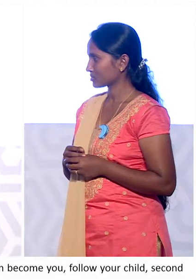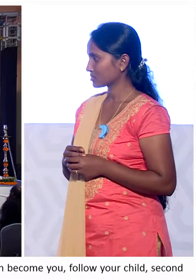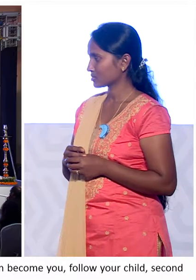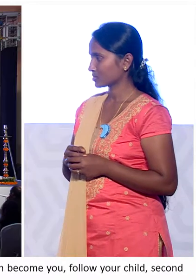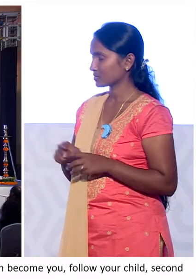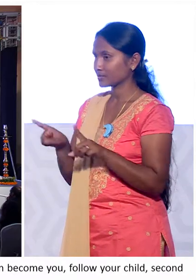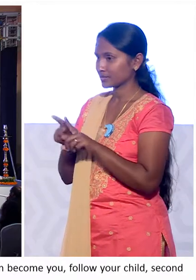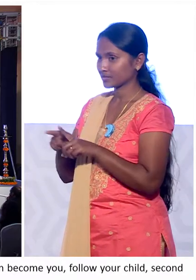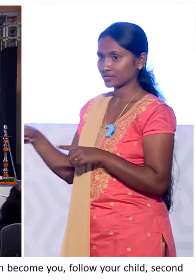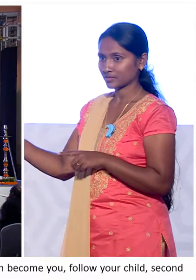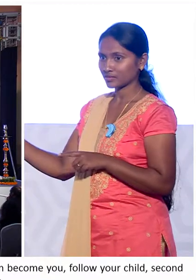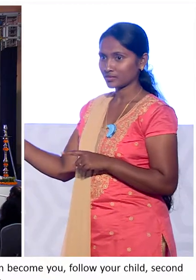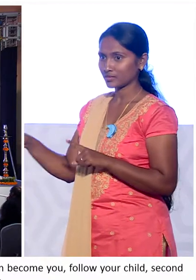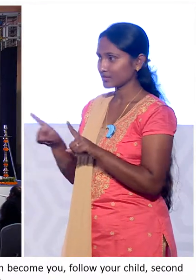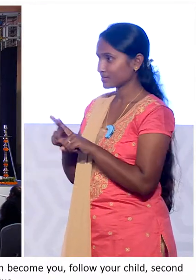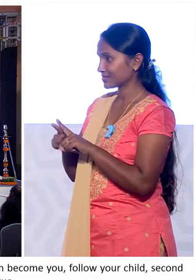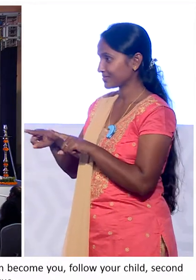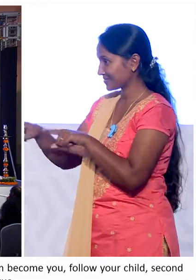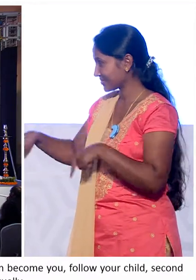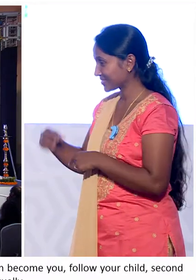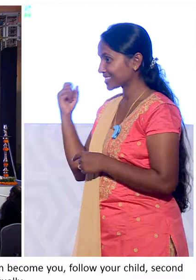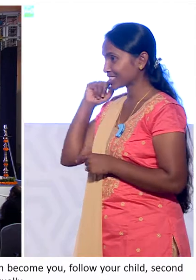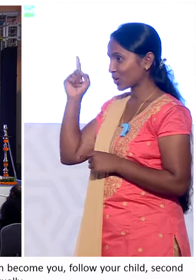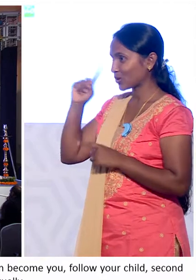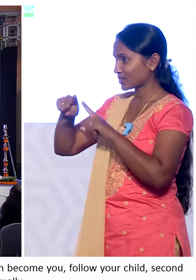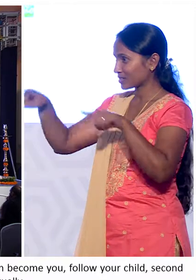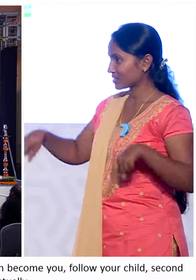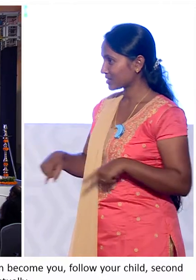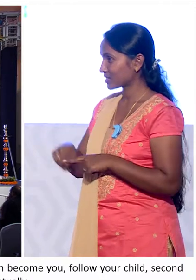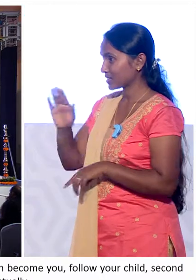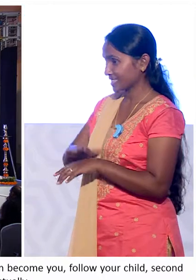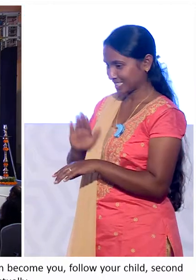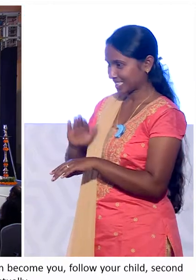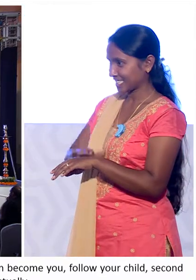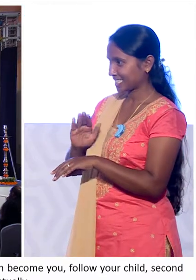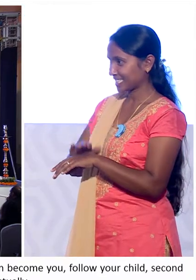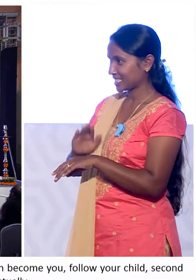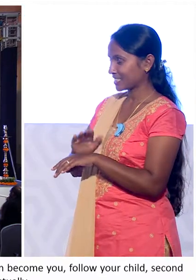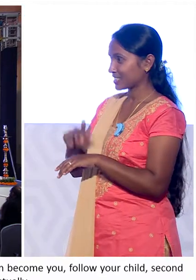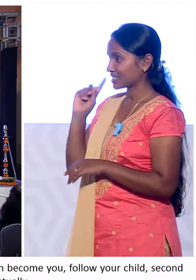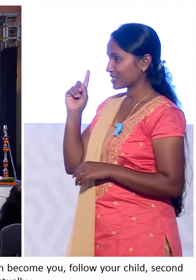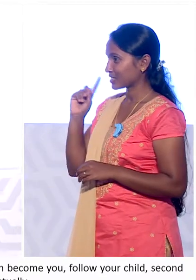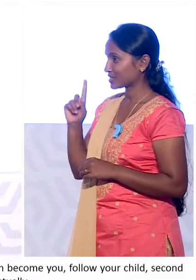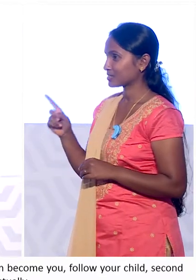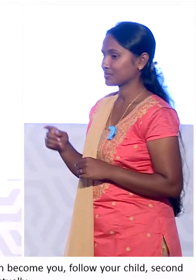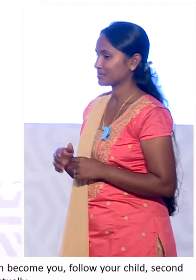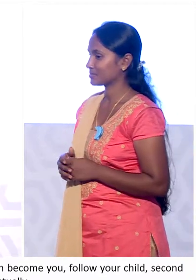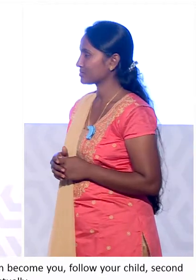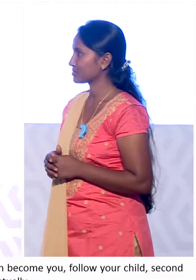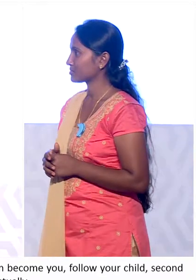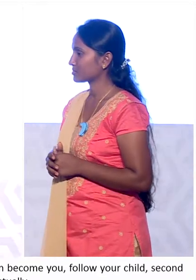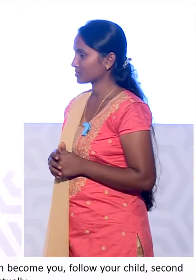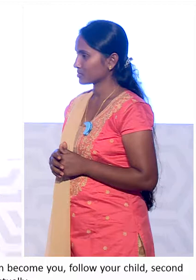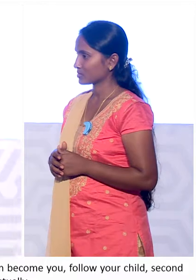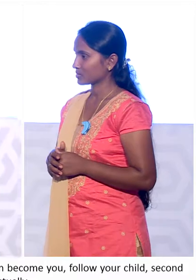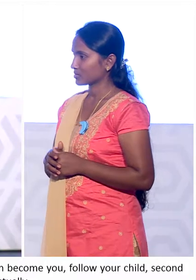say he's just banging this, you can get irritated and you can say, stop banging this. Or you can observe how he's banging it. And he said, if he's